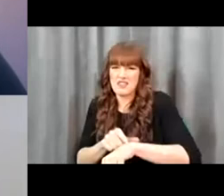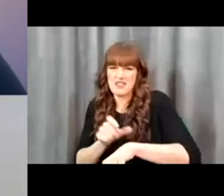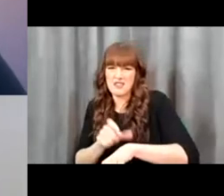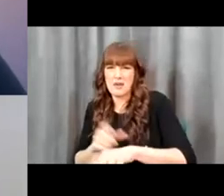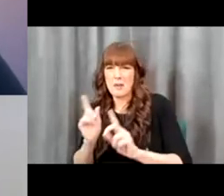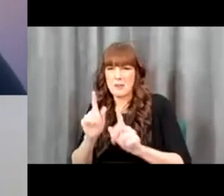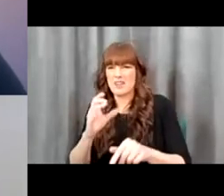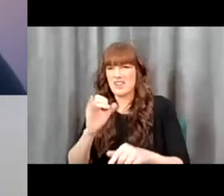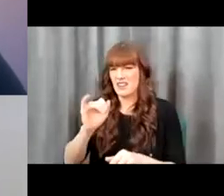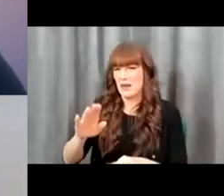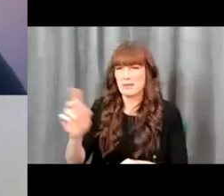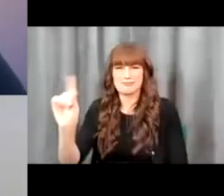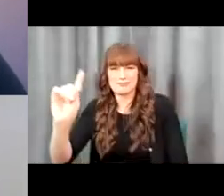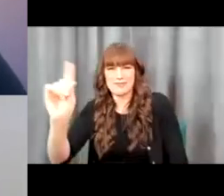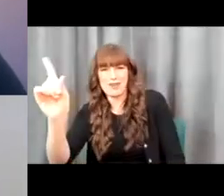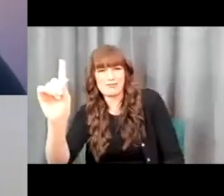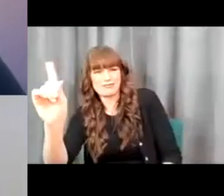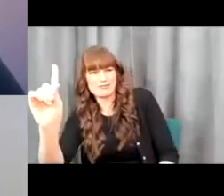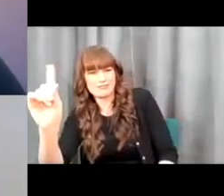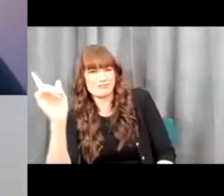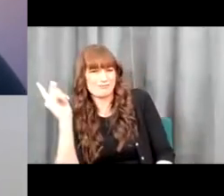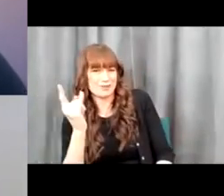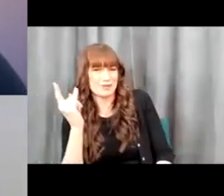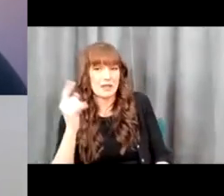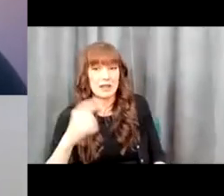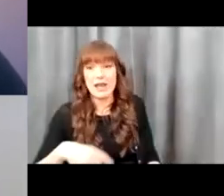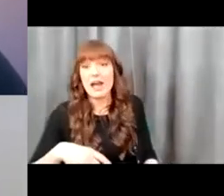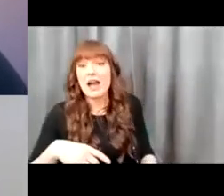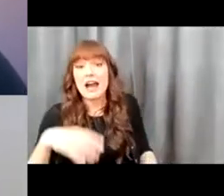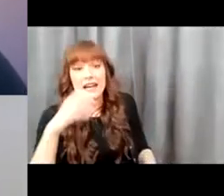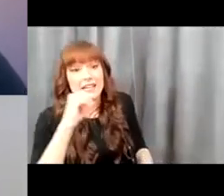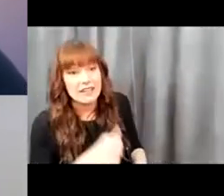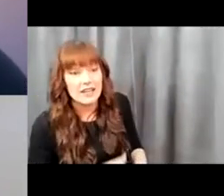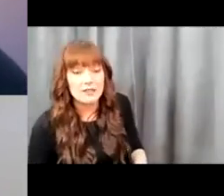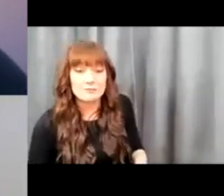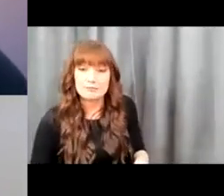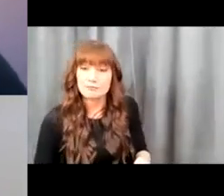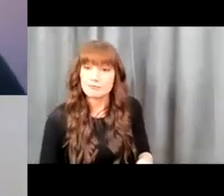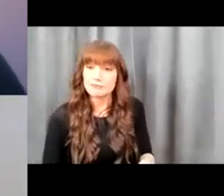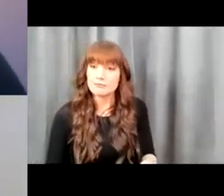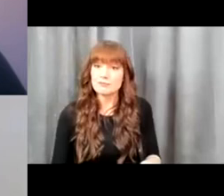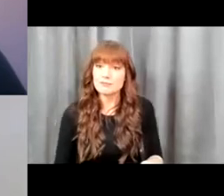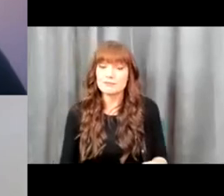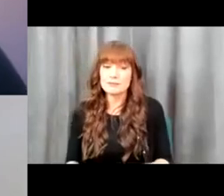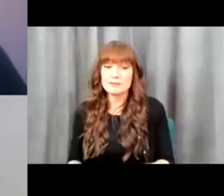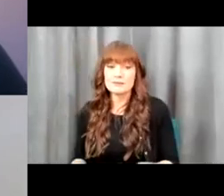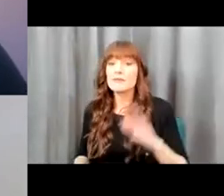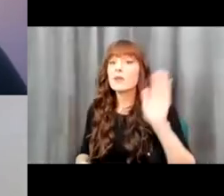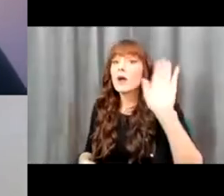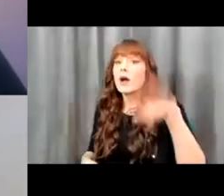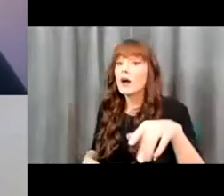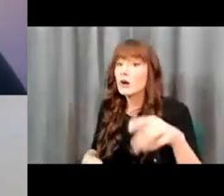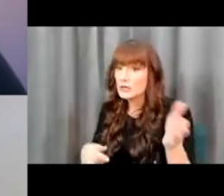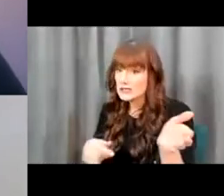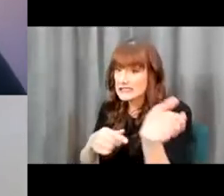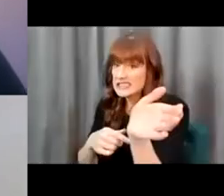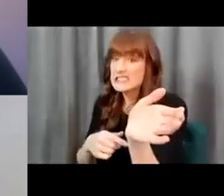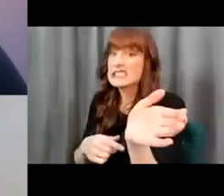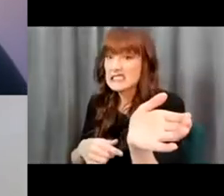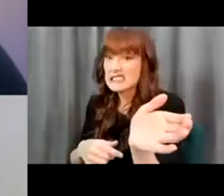fucking amplify? Mm-mm. I guess not. Hey, y'all. We got a